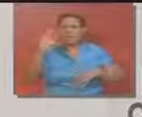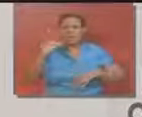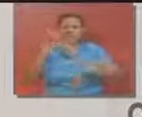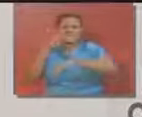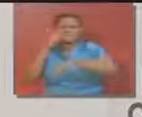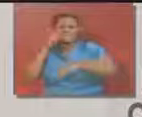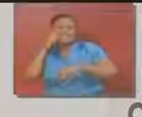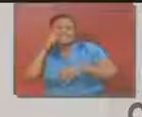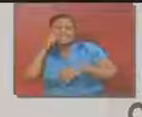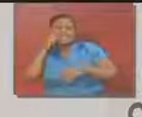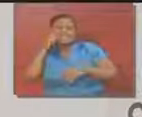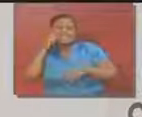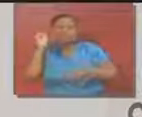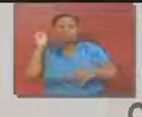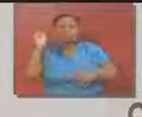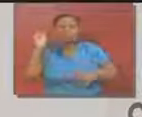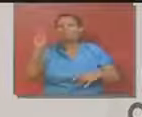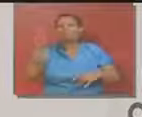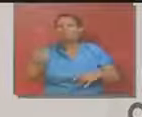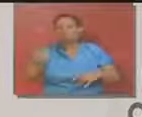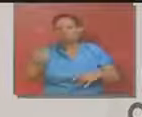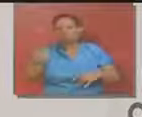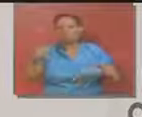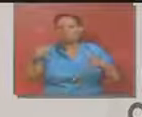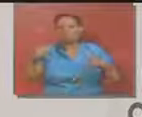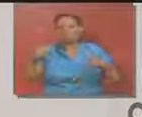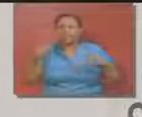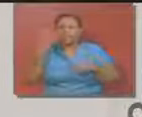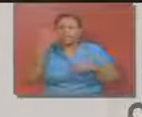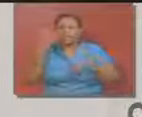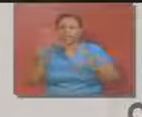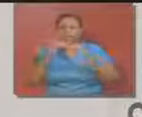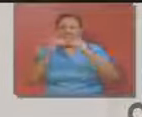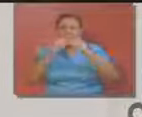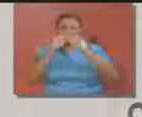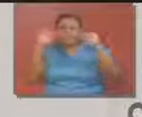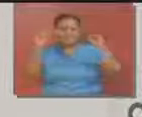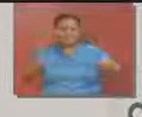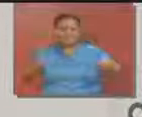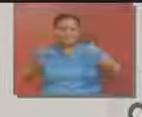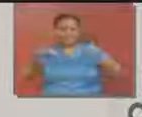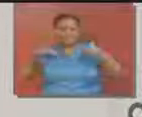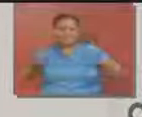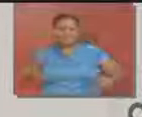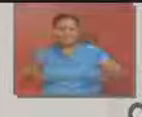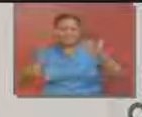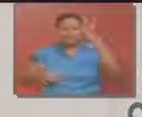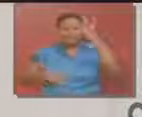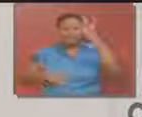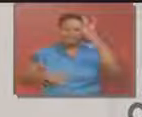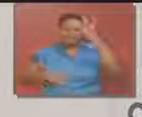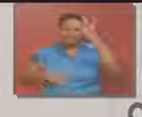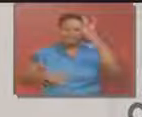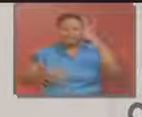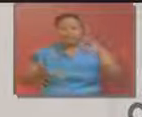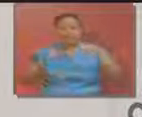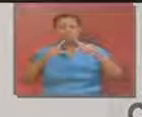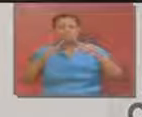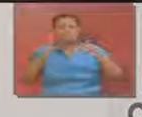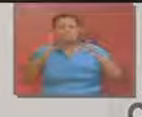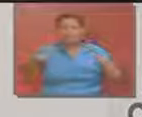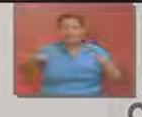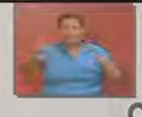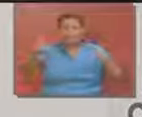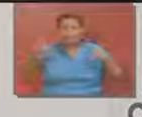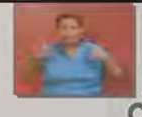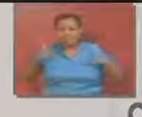least maybe 4 or 5 of those systems affected. So it must be where it's multiple systems. That's the first thing. The second thing